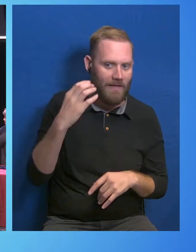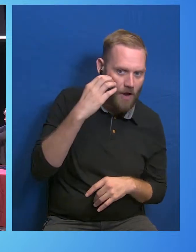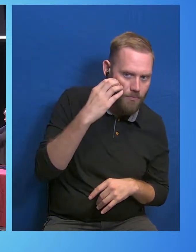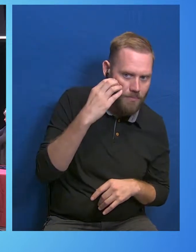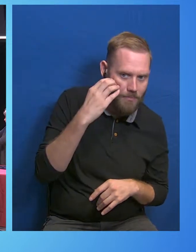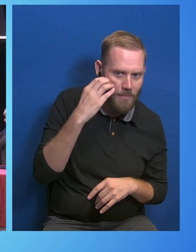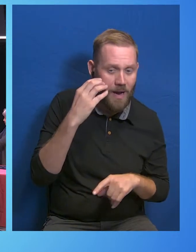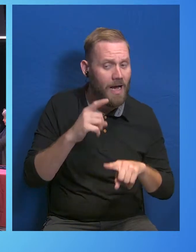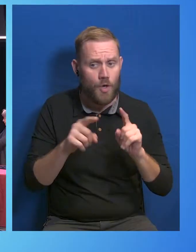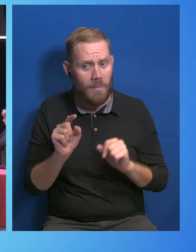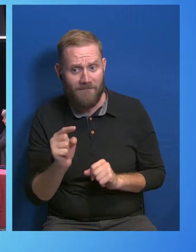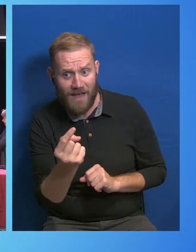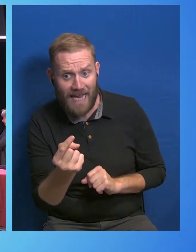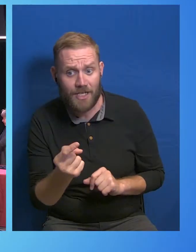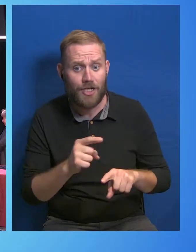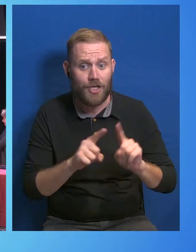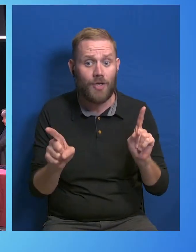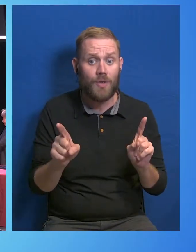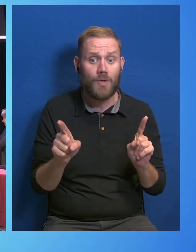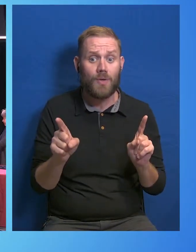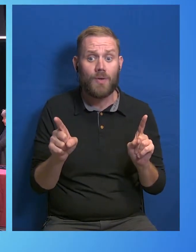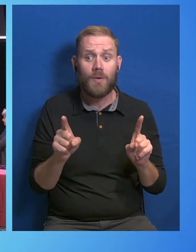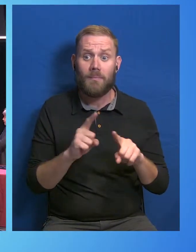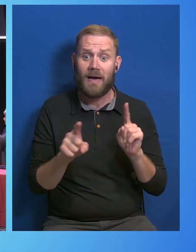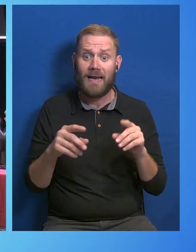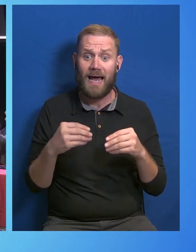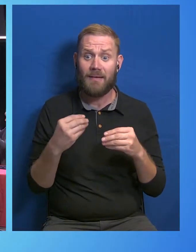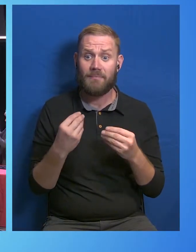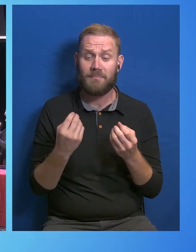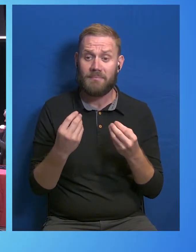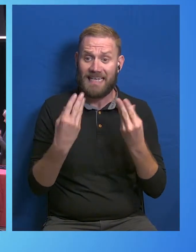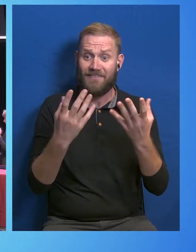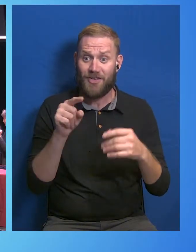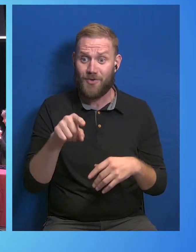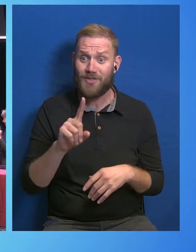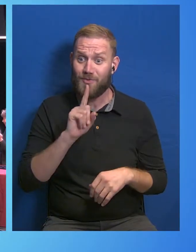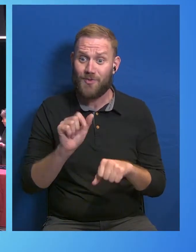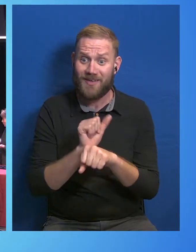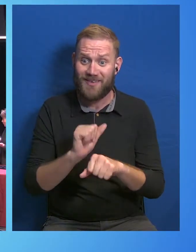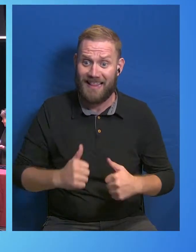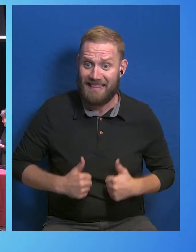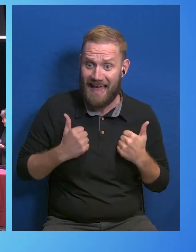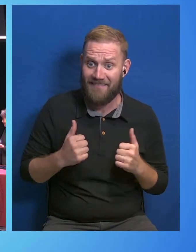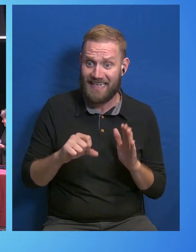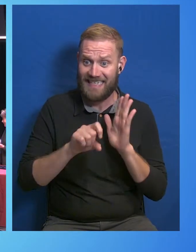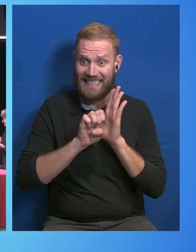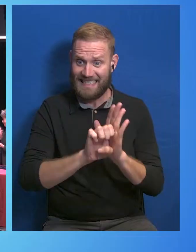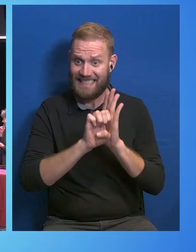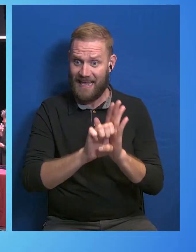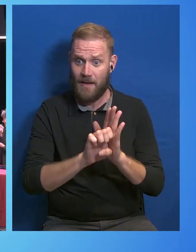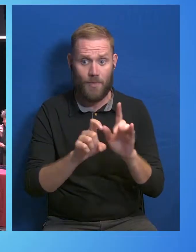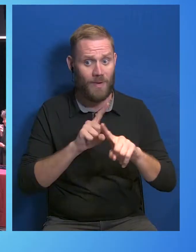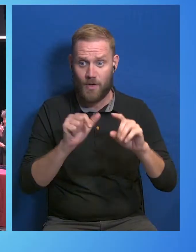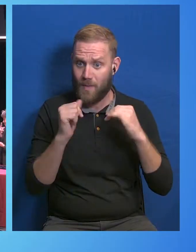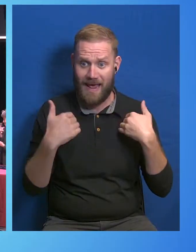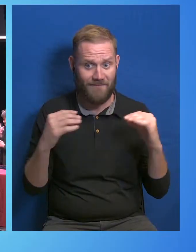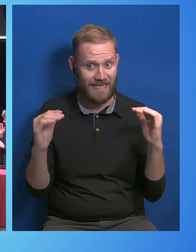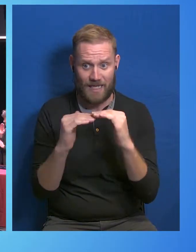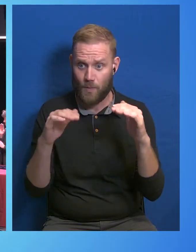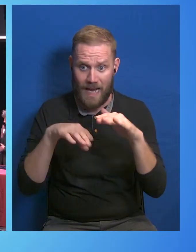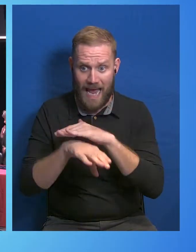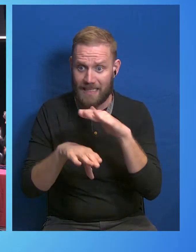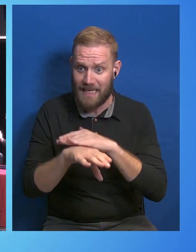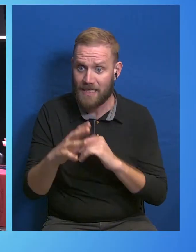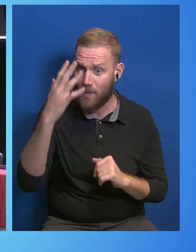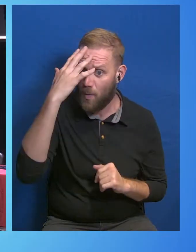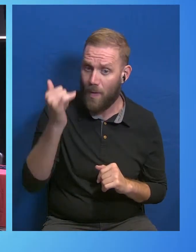not to try to be offensive, while I'm walking around giving you this real life example, we don't have equal access